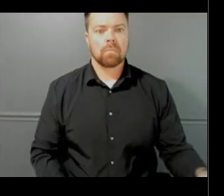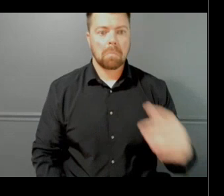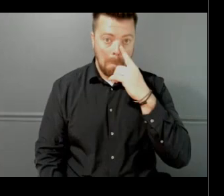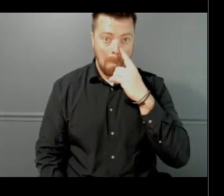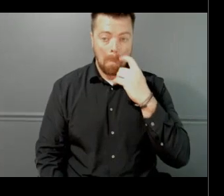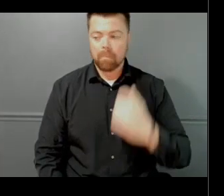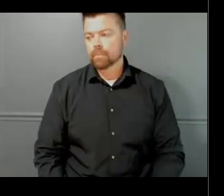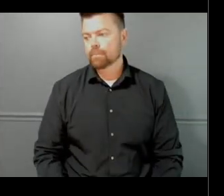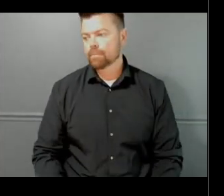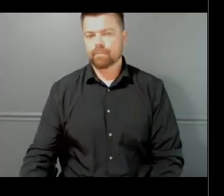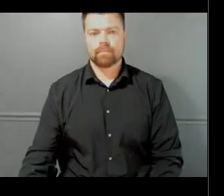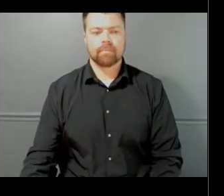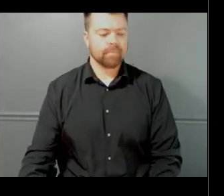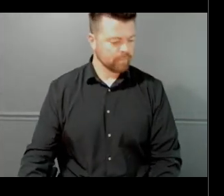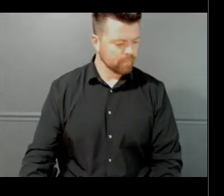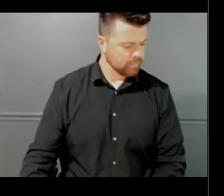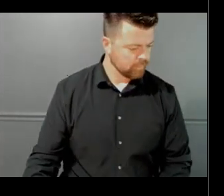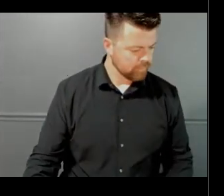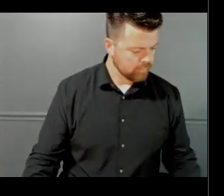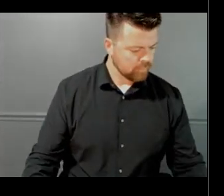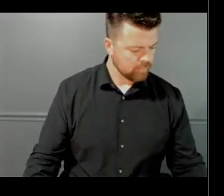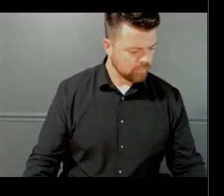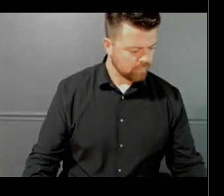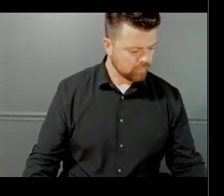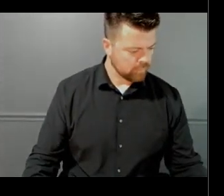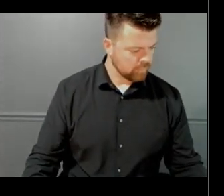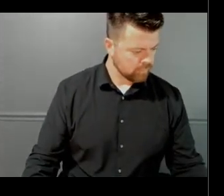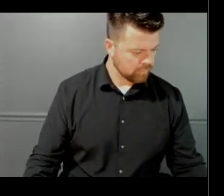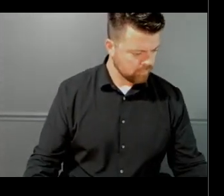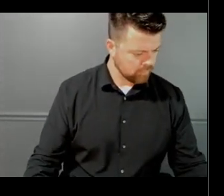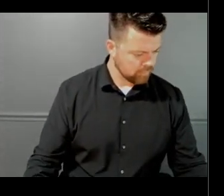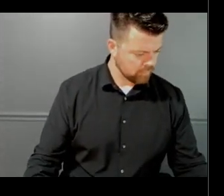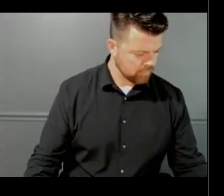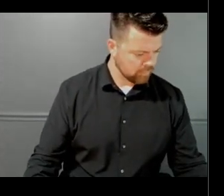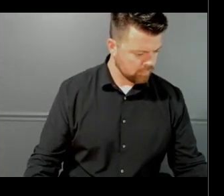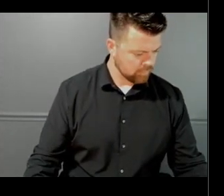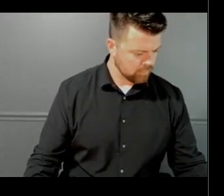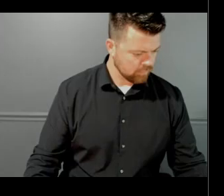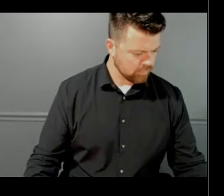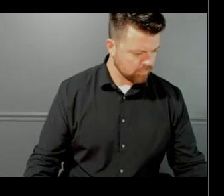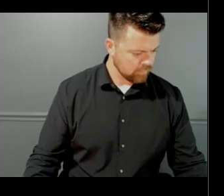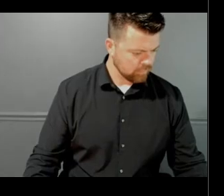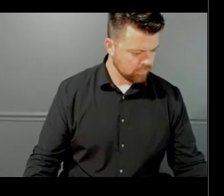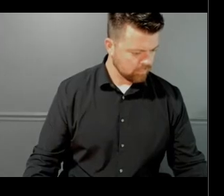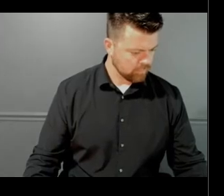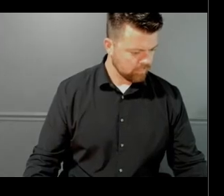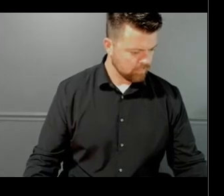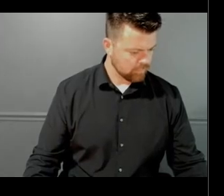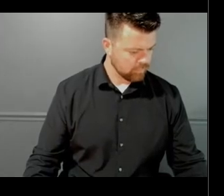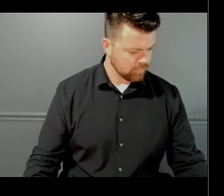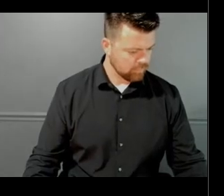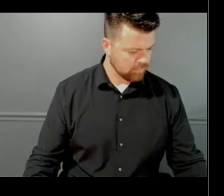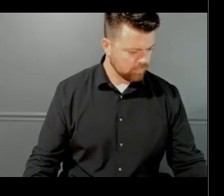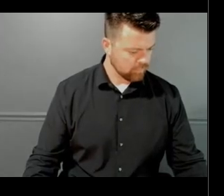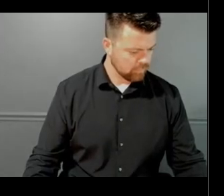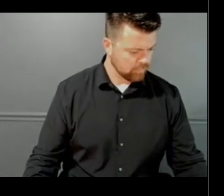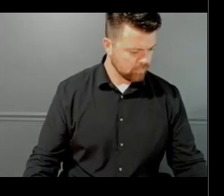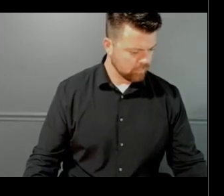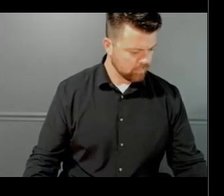build FHA multifamily dwellings with certain accessible